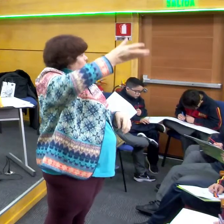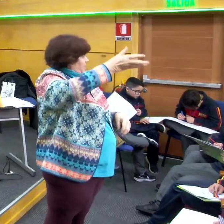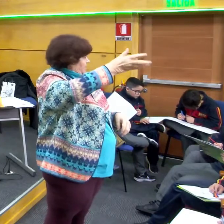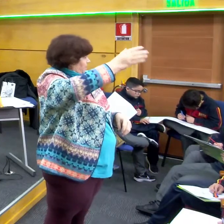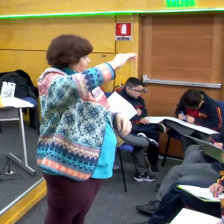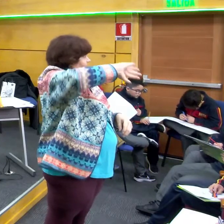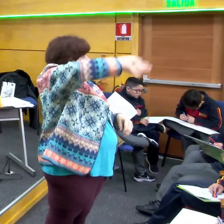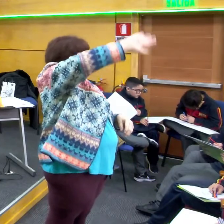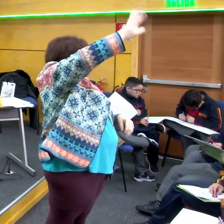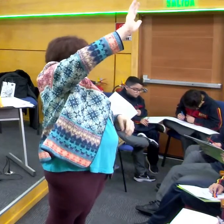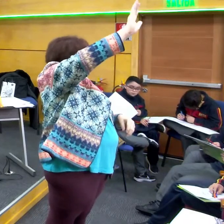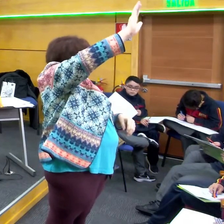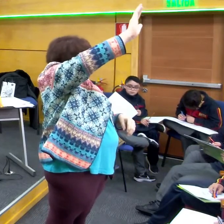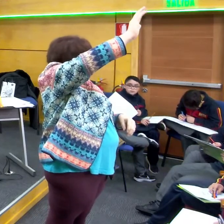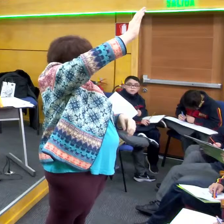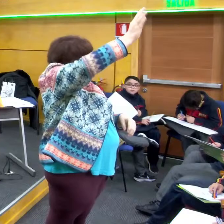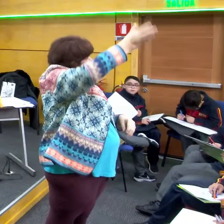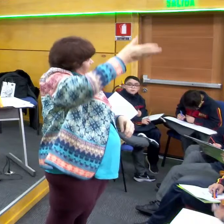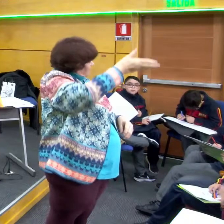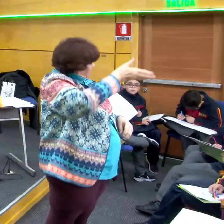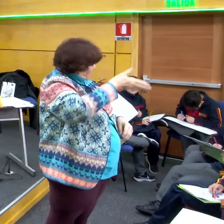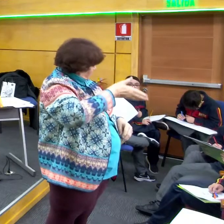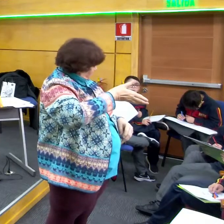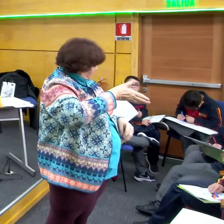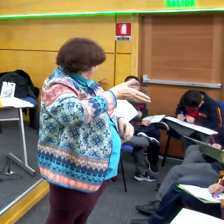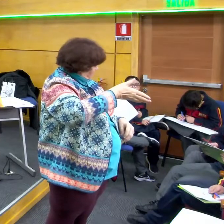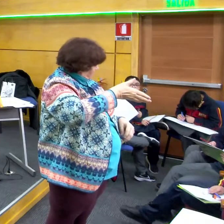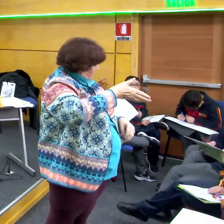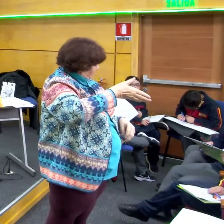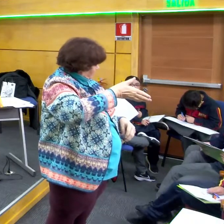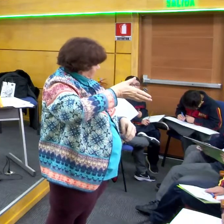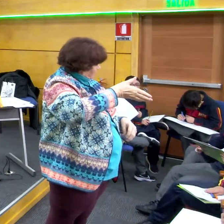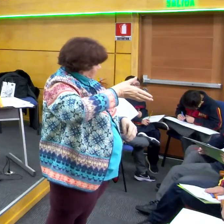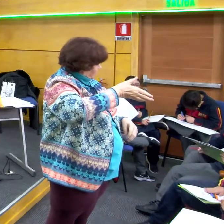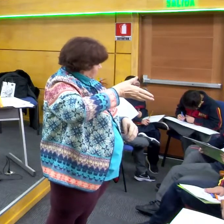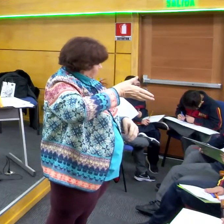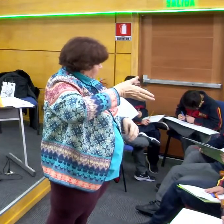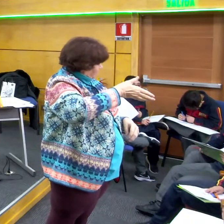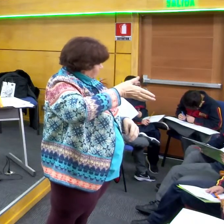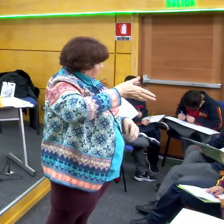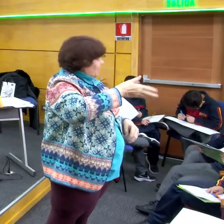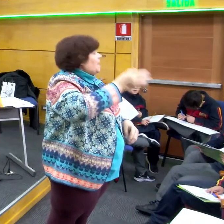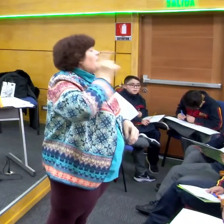your voice. It got louder or it got softer.